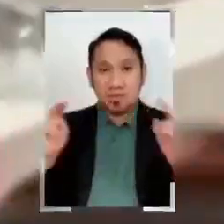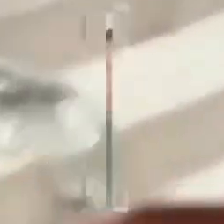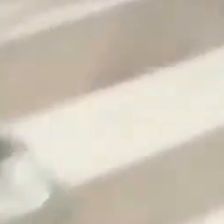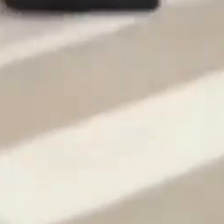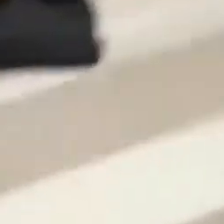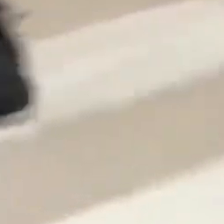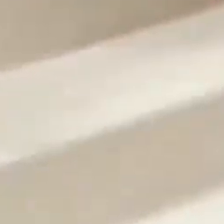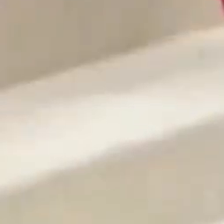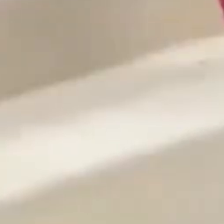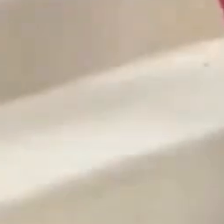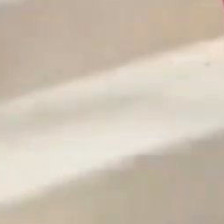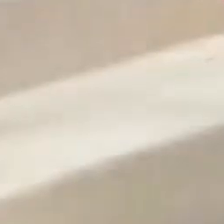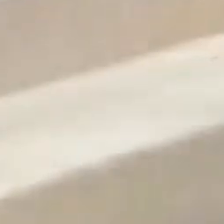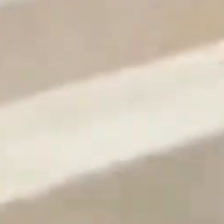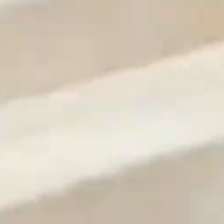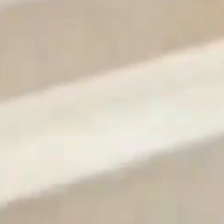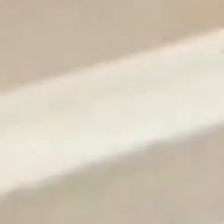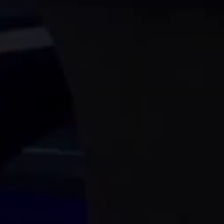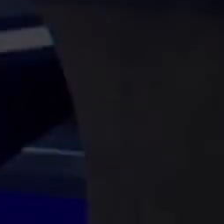Garampel ang inyong saksi.